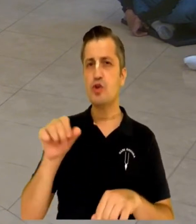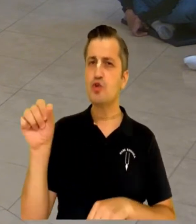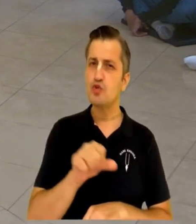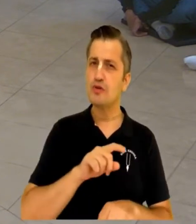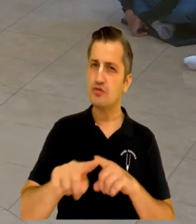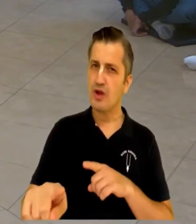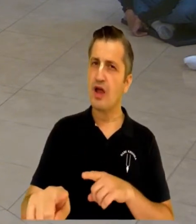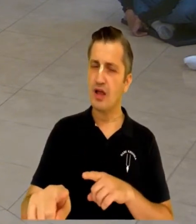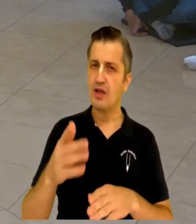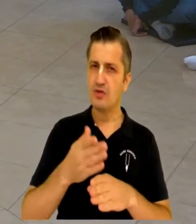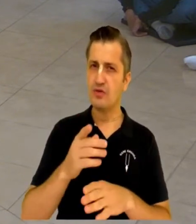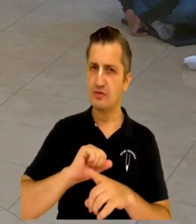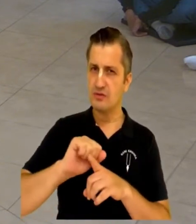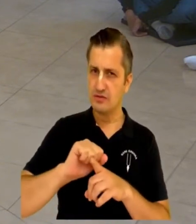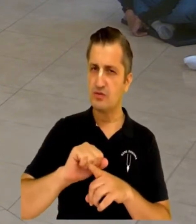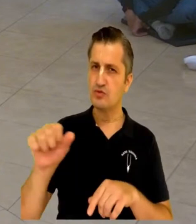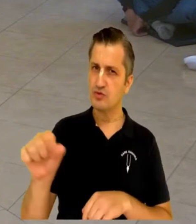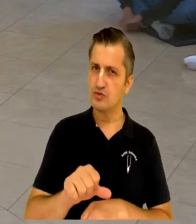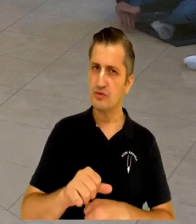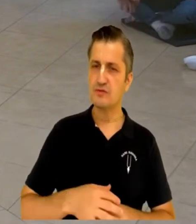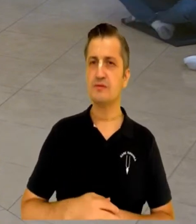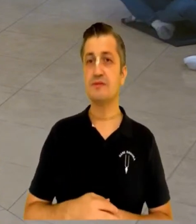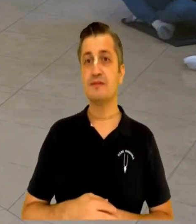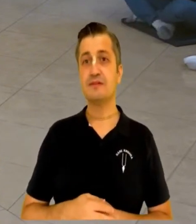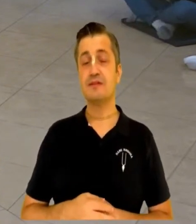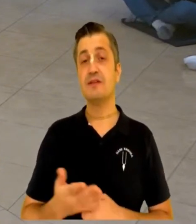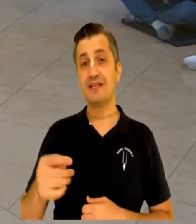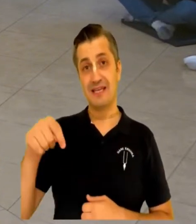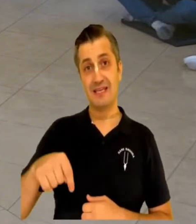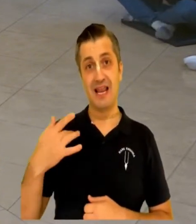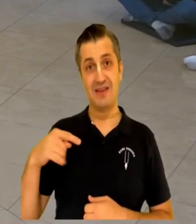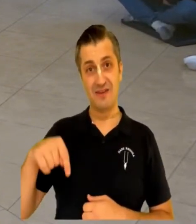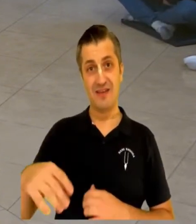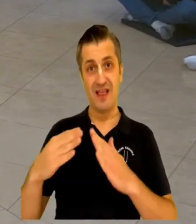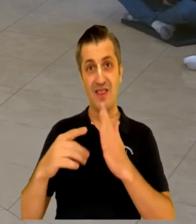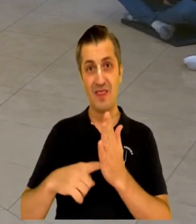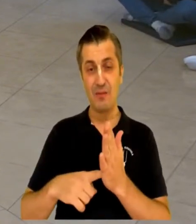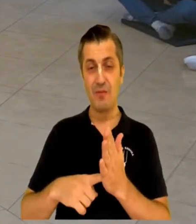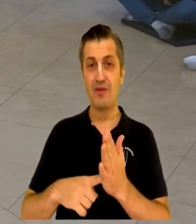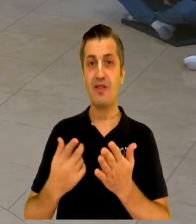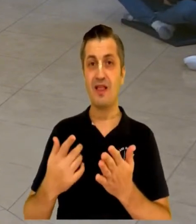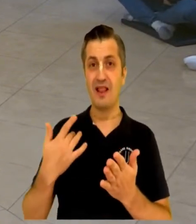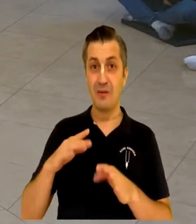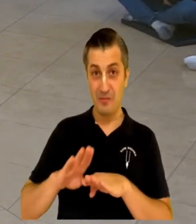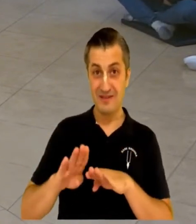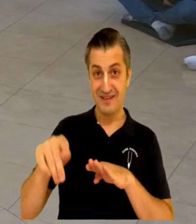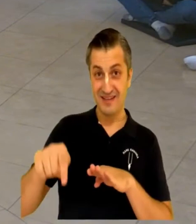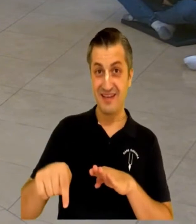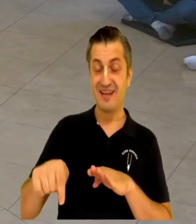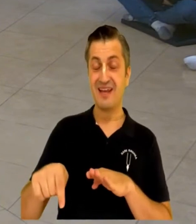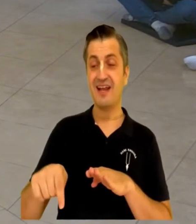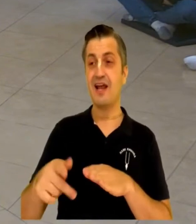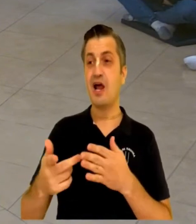also have this practice here, living in the temple, that whenever we commit a mistake, knowingly or unknowingly to